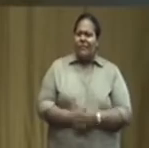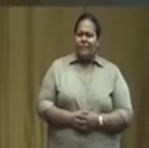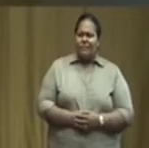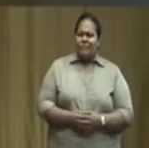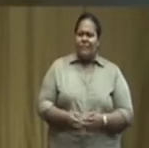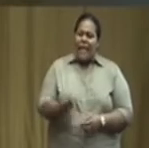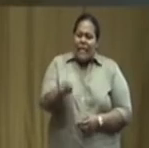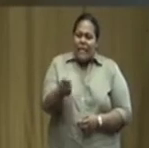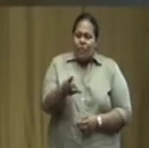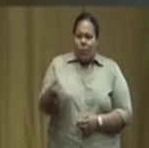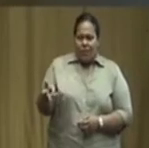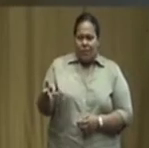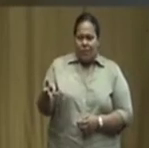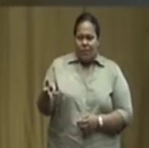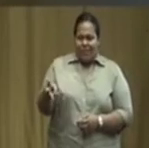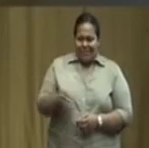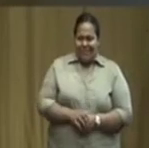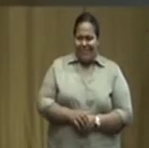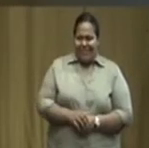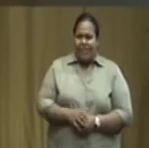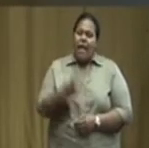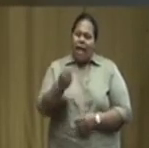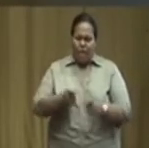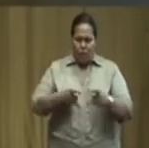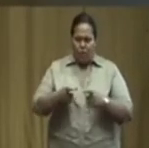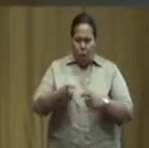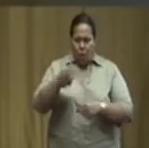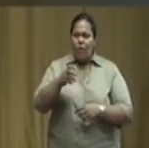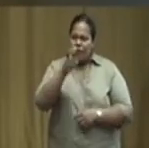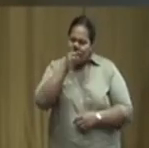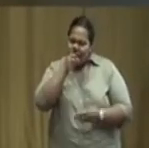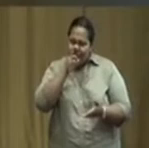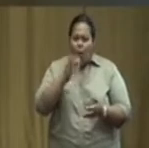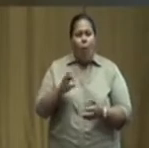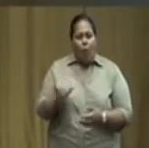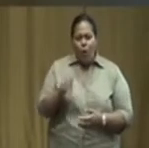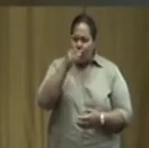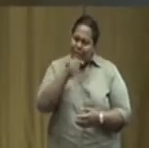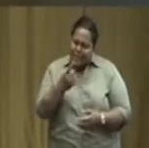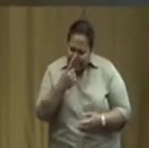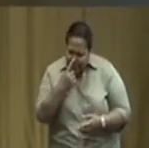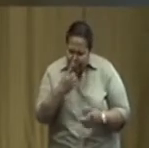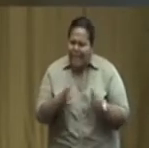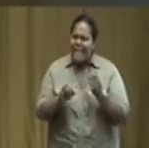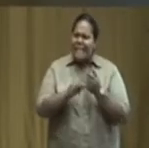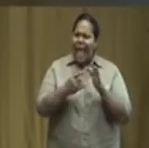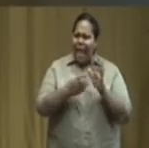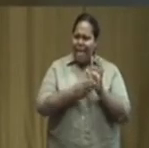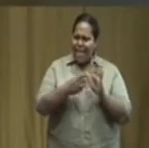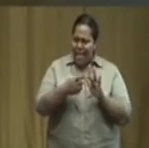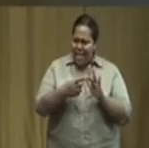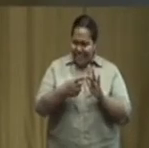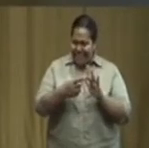keyword, by level of restriction, so whether it's completely open whether there's partial restrictions or whether